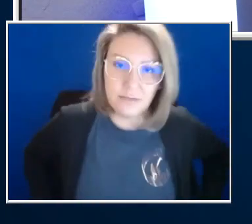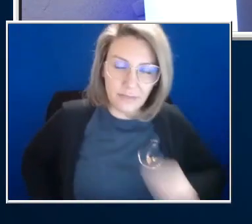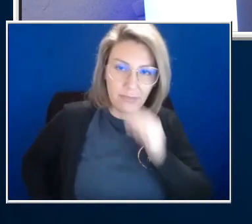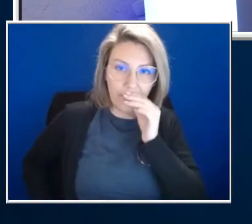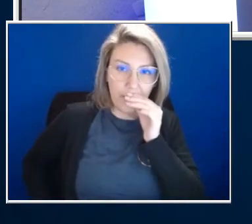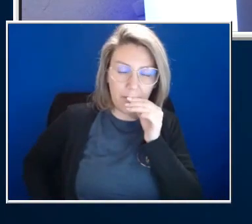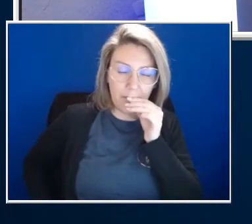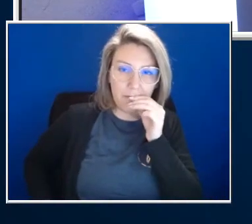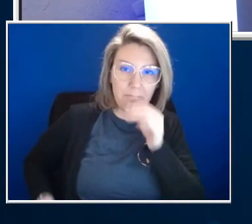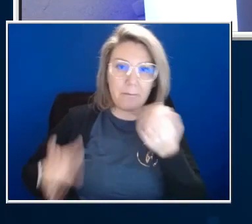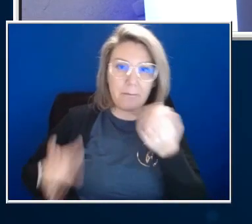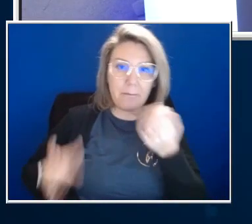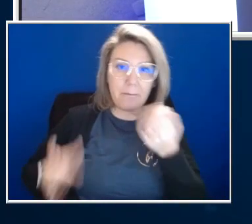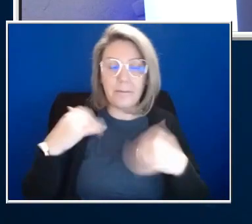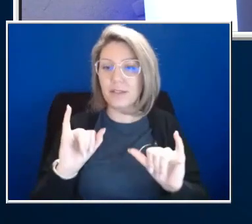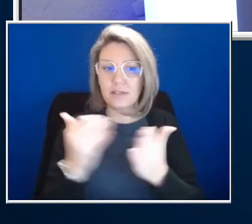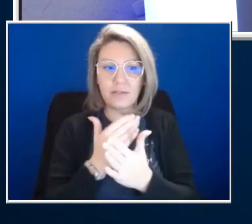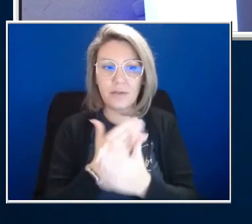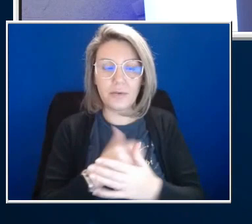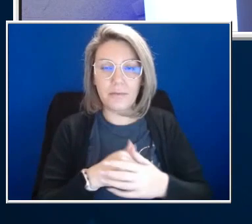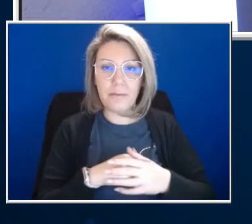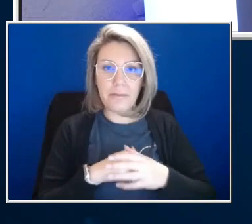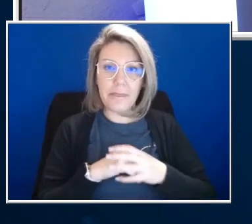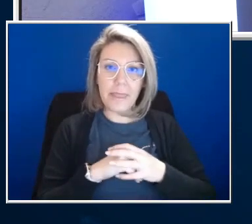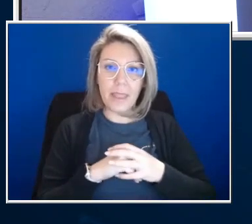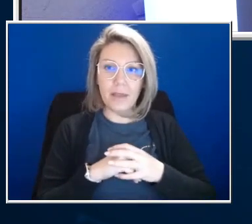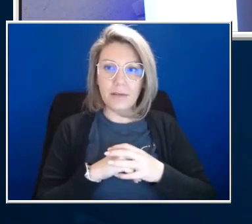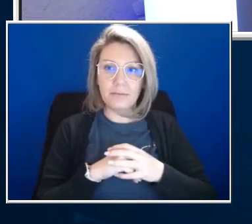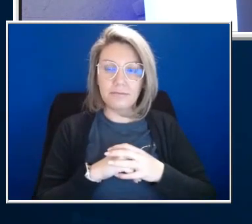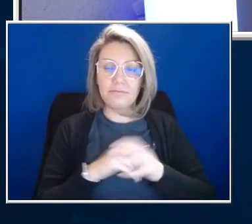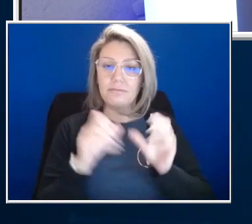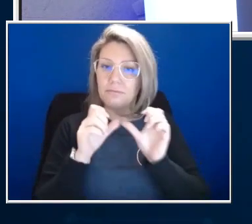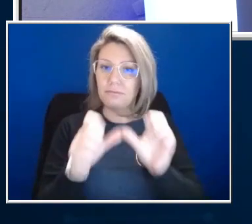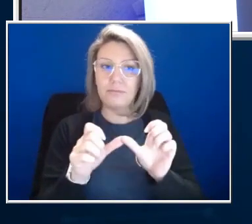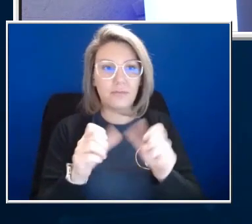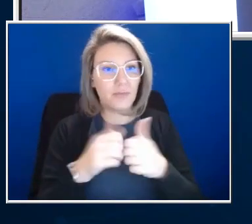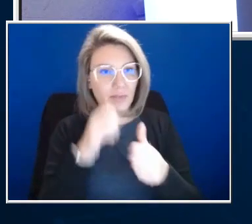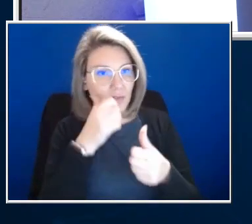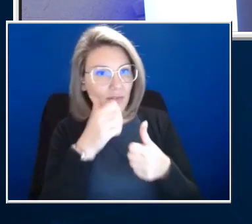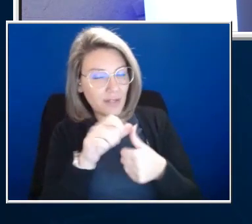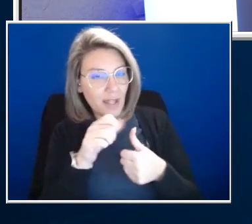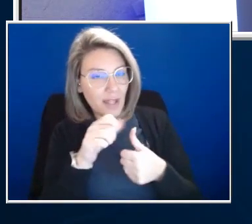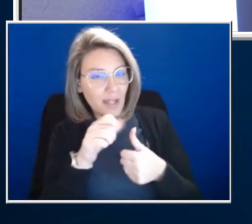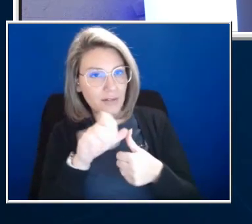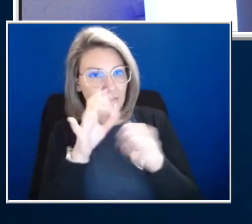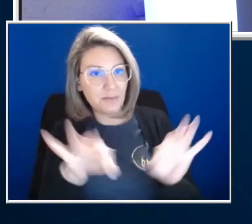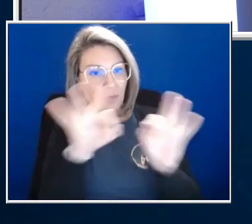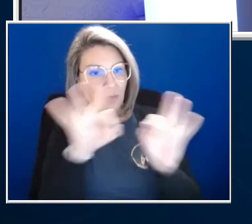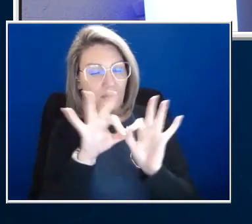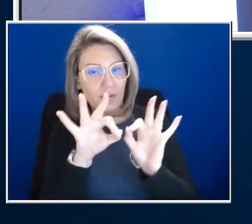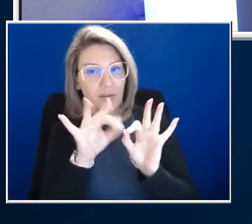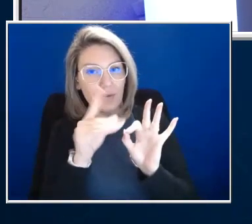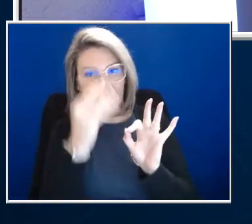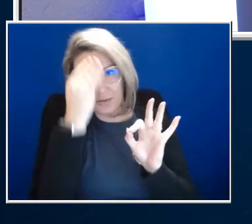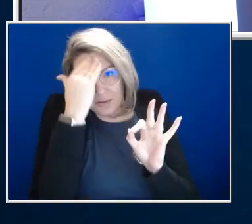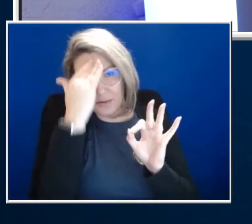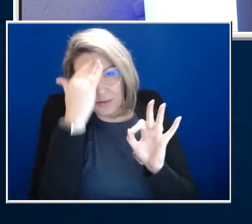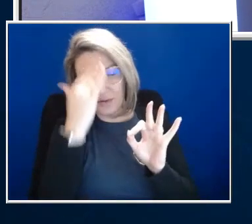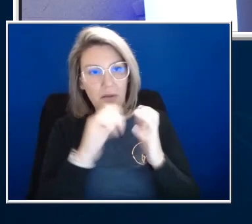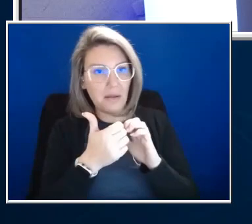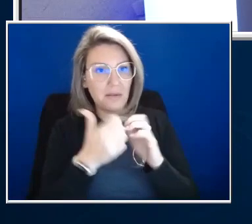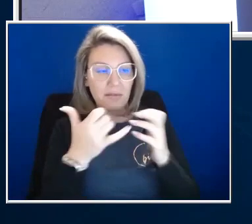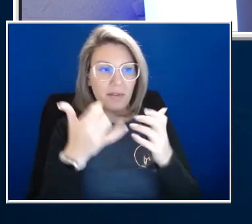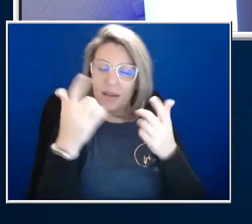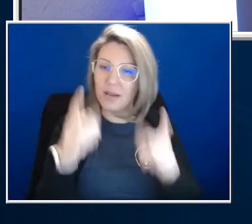think continuing with the letters is important. And Dr. Shaw, you know how this goes. I mean, you see it on both sides,